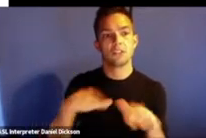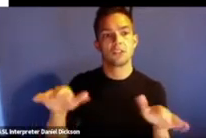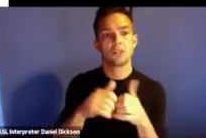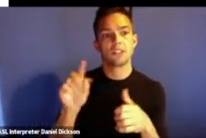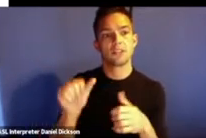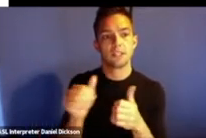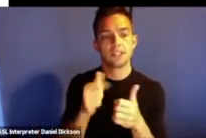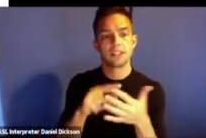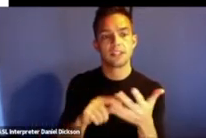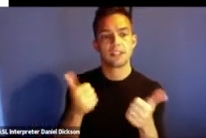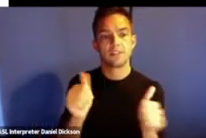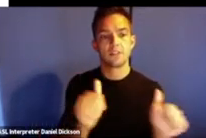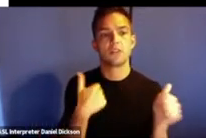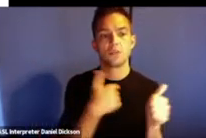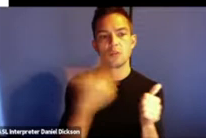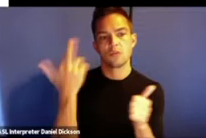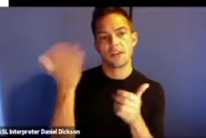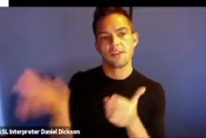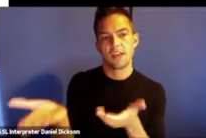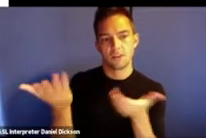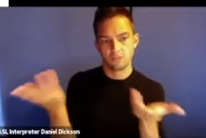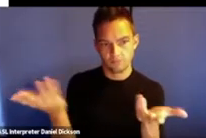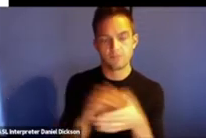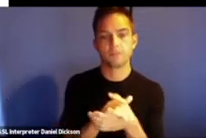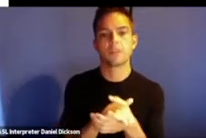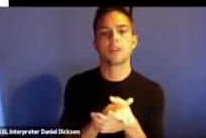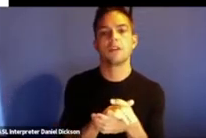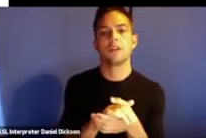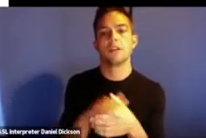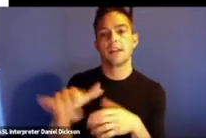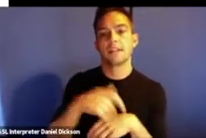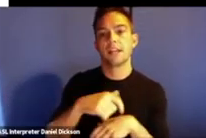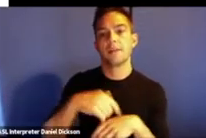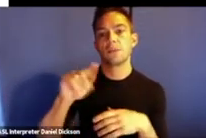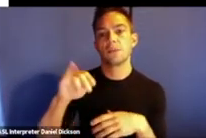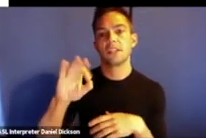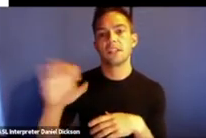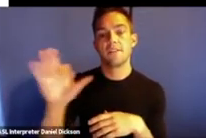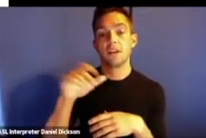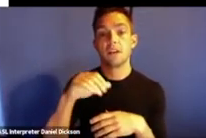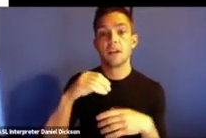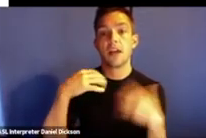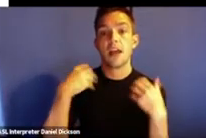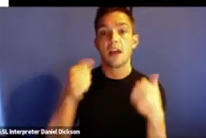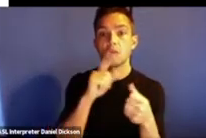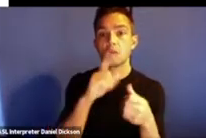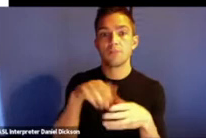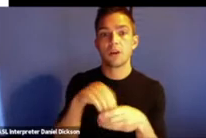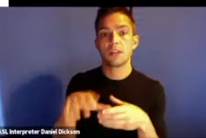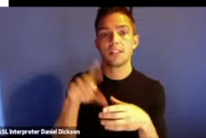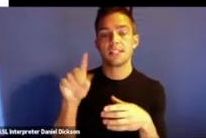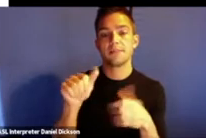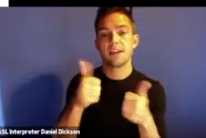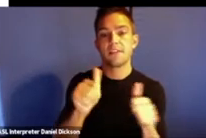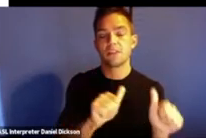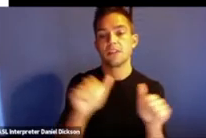efforts. And what we realized there is that at that time at UNICEF, health was not really part of the disability efforts. And again, Anthony